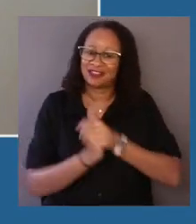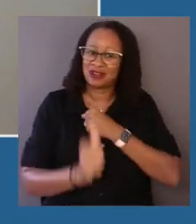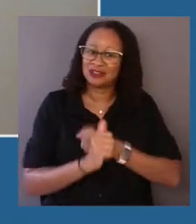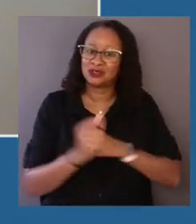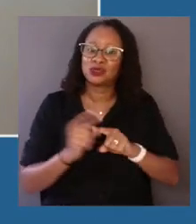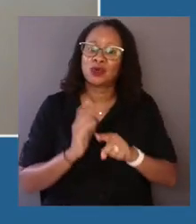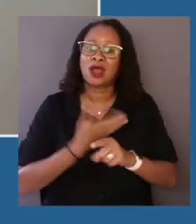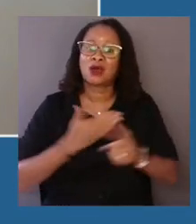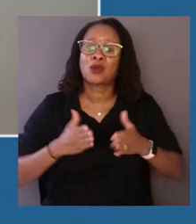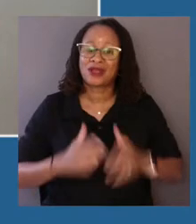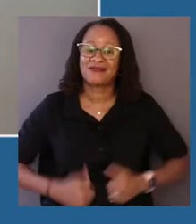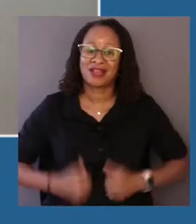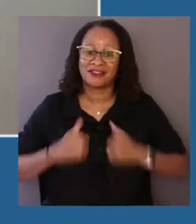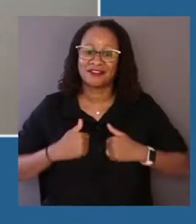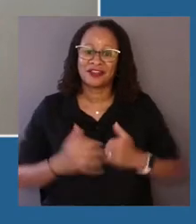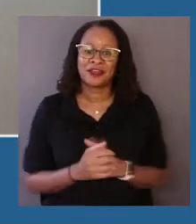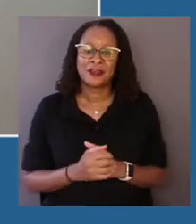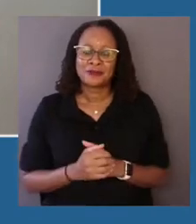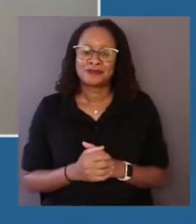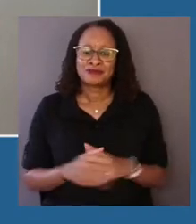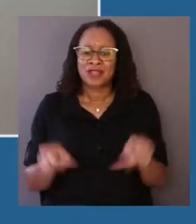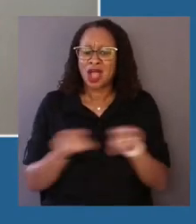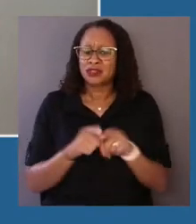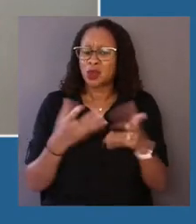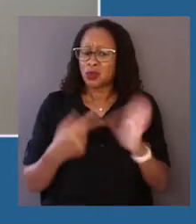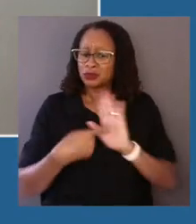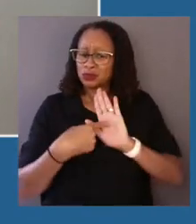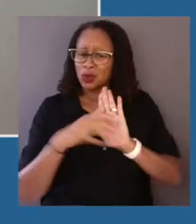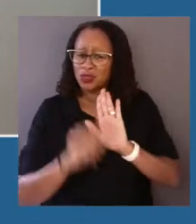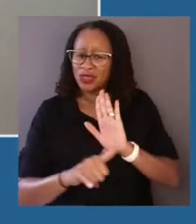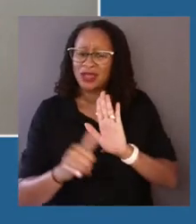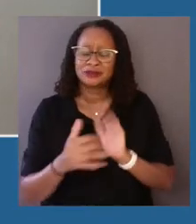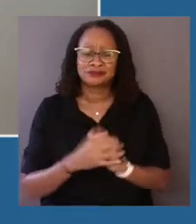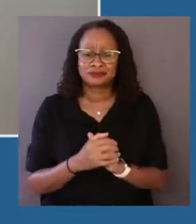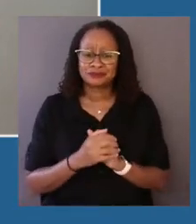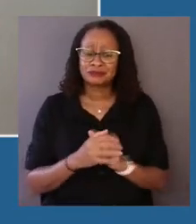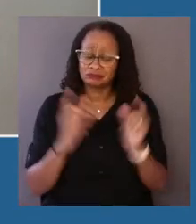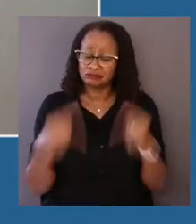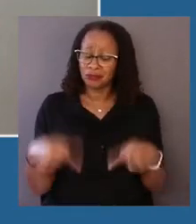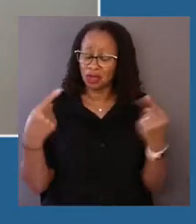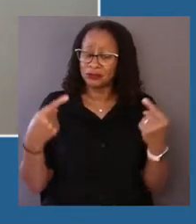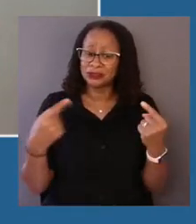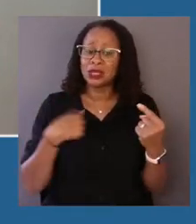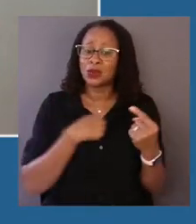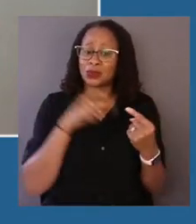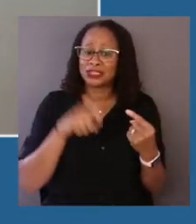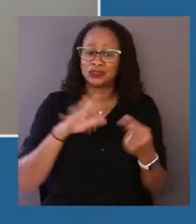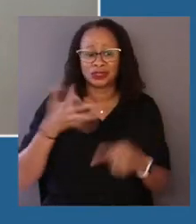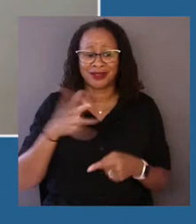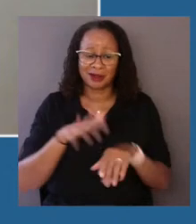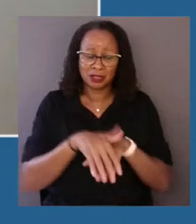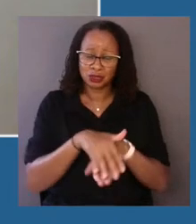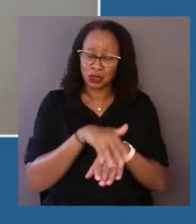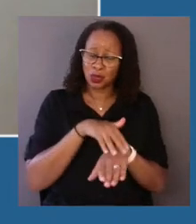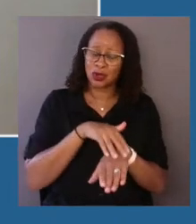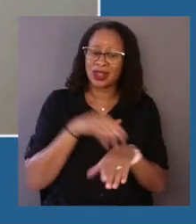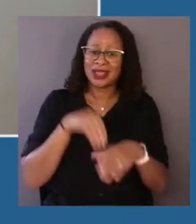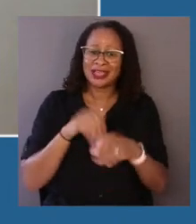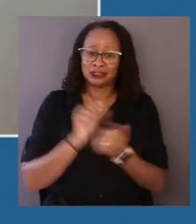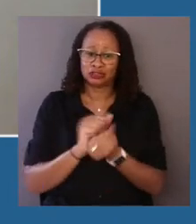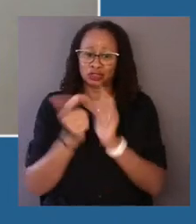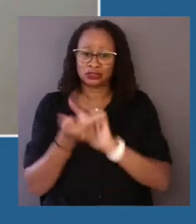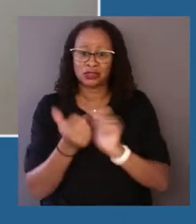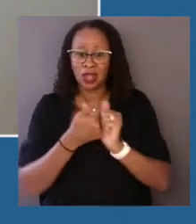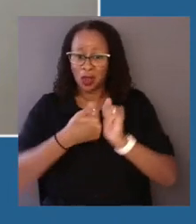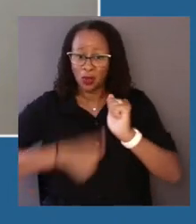life. I'd also point out that there's been, you know, arguments that we need to kind of slow down in our transition away